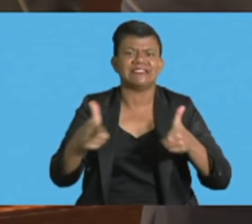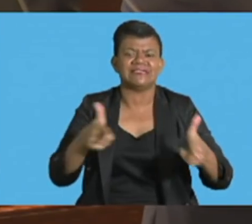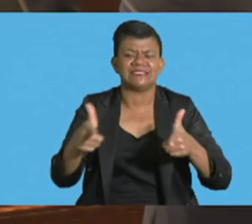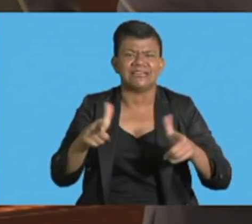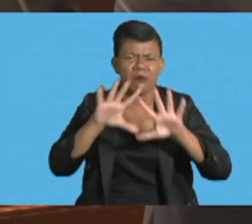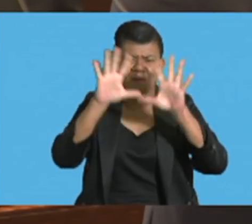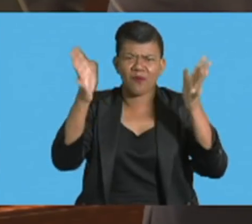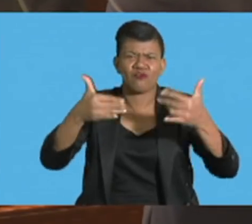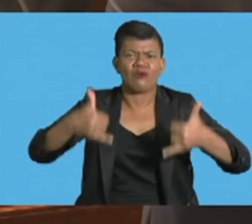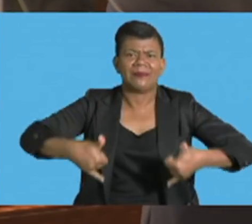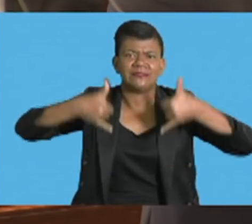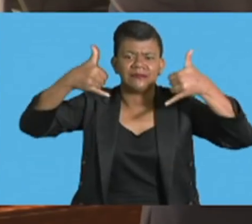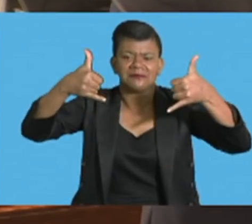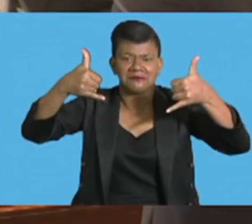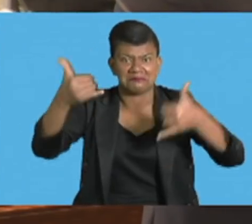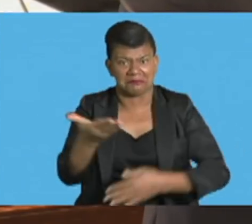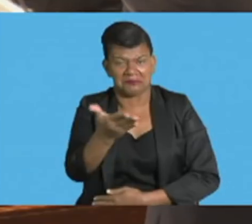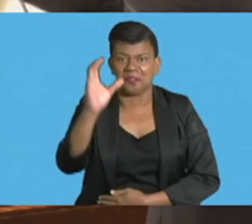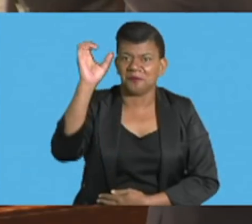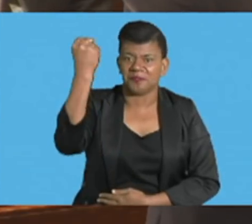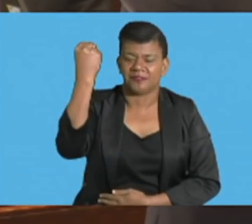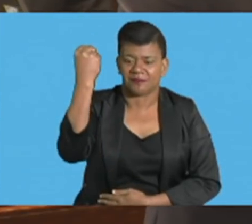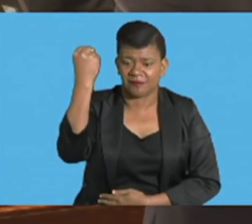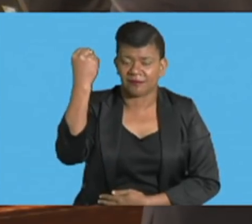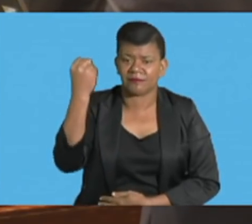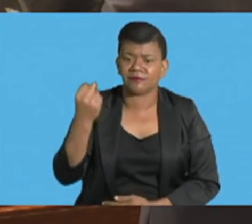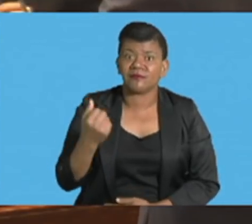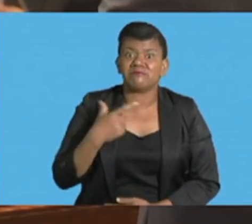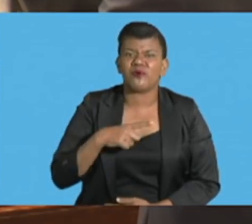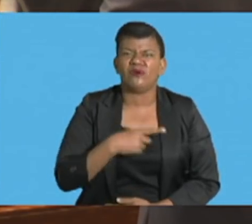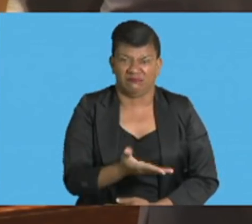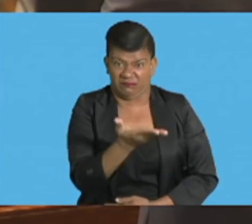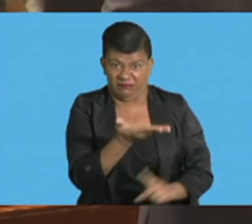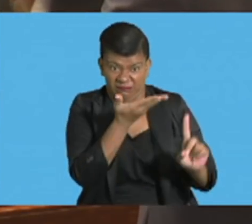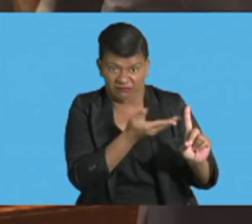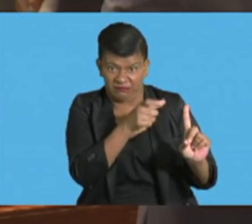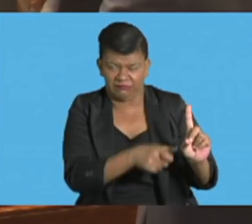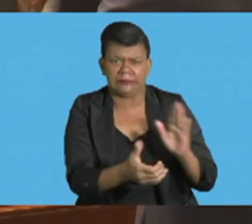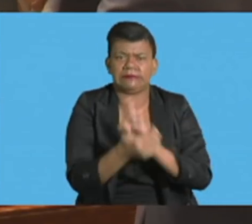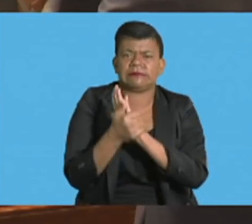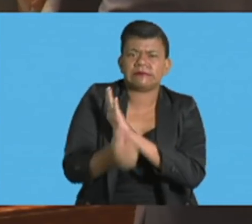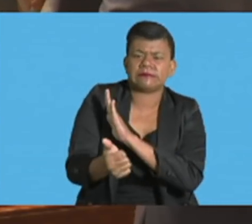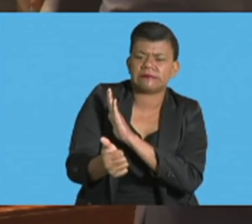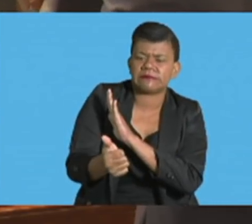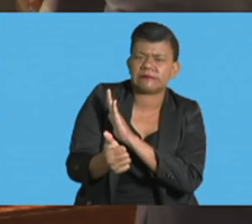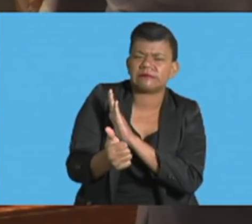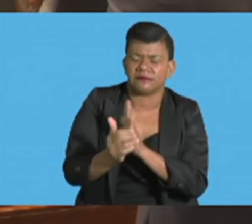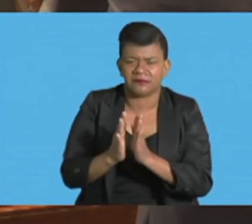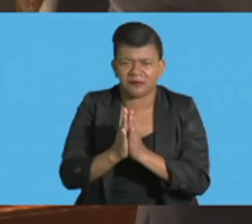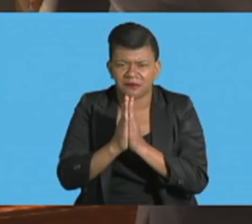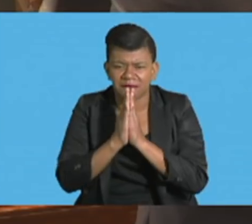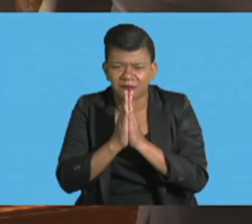Through a combination of talent, grit, perhaps a little bit of prayer, once again put